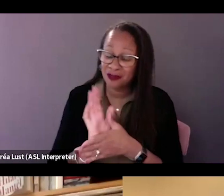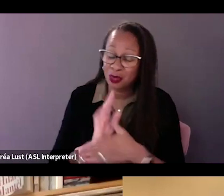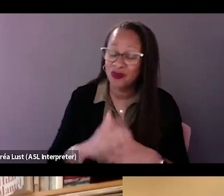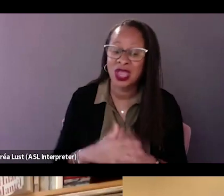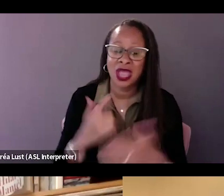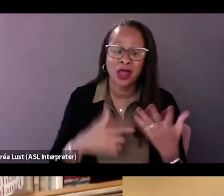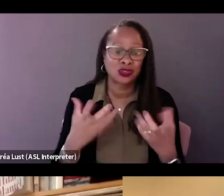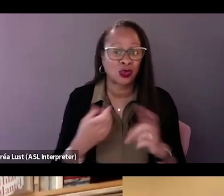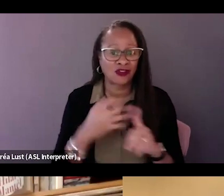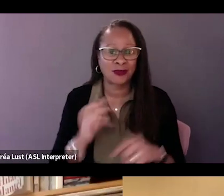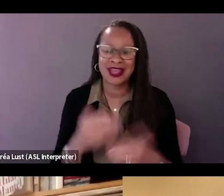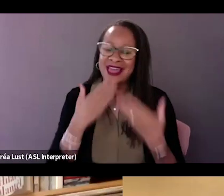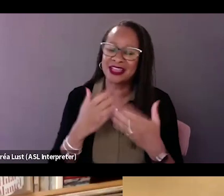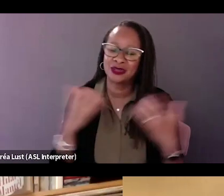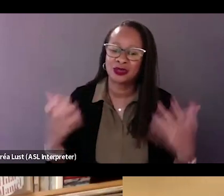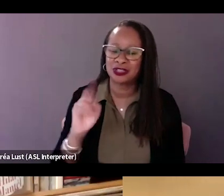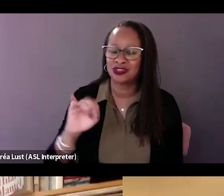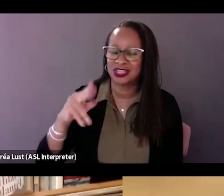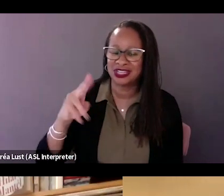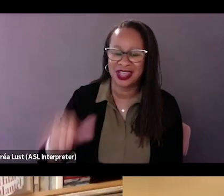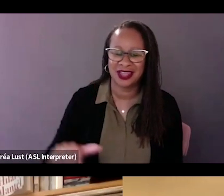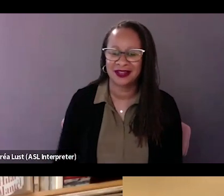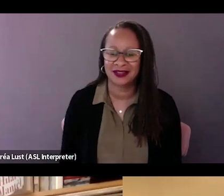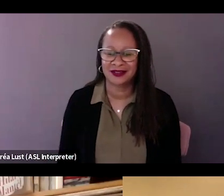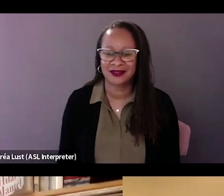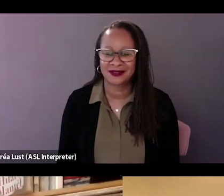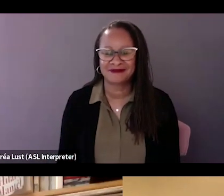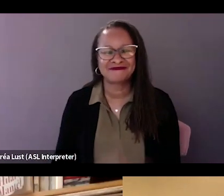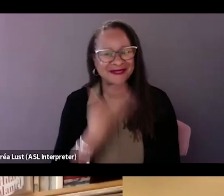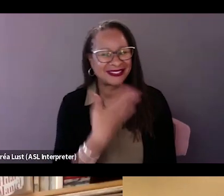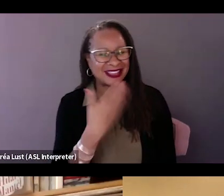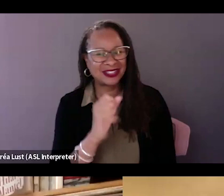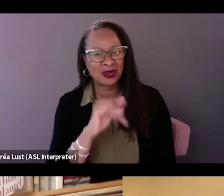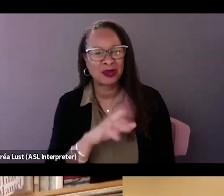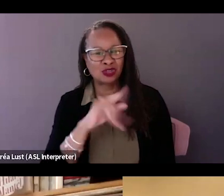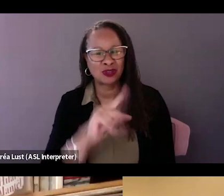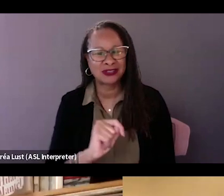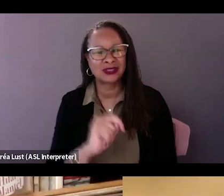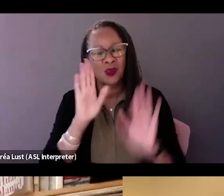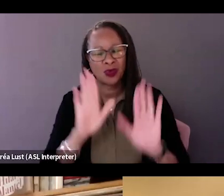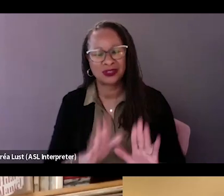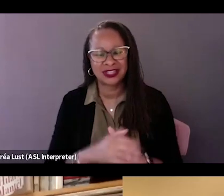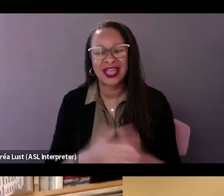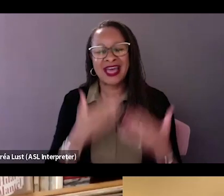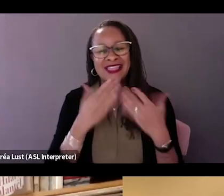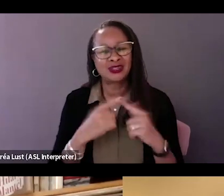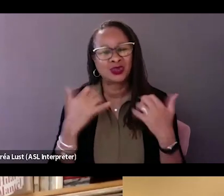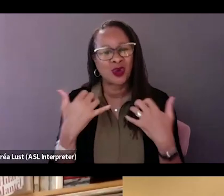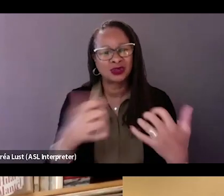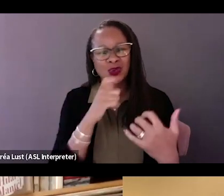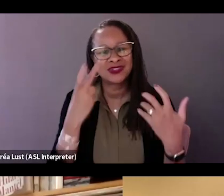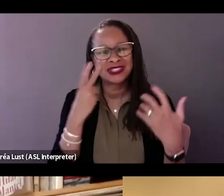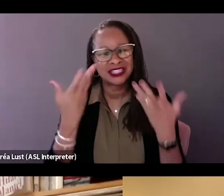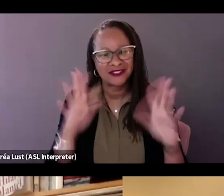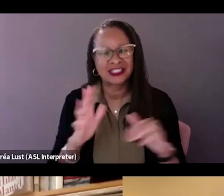you want out of it. So thank you very much. Thank you. Thank you so much, Robert. This has been fantastic. And thank you to the audiences who've seen the film. It